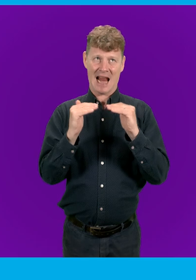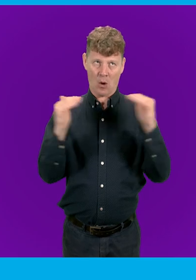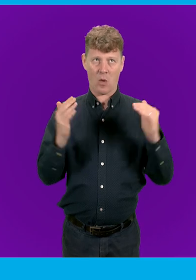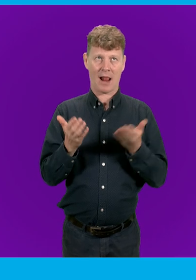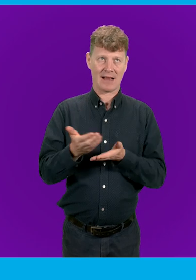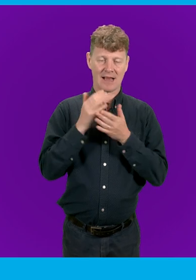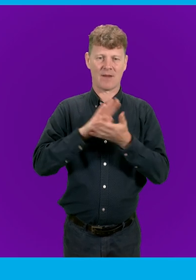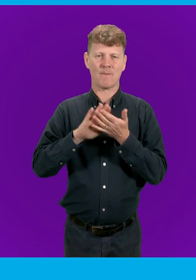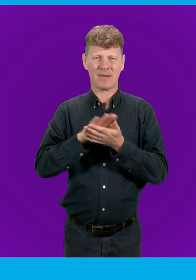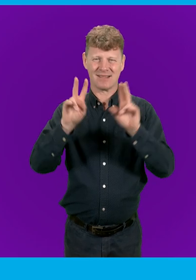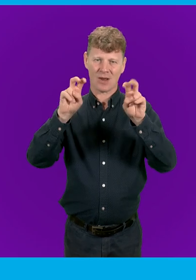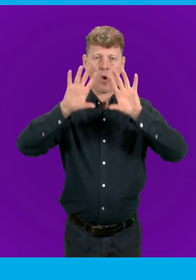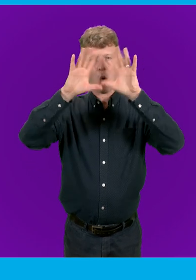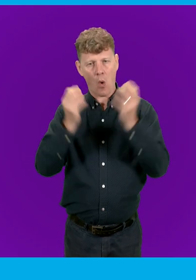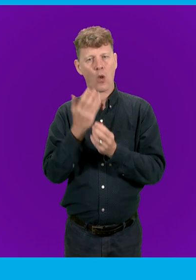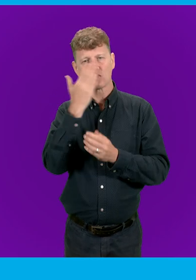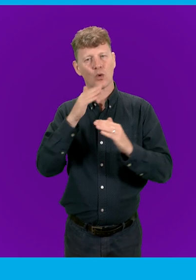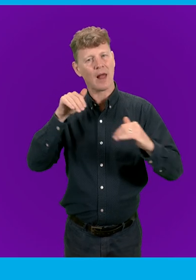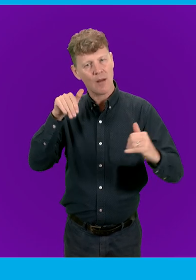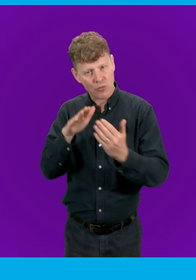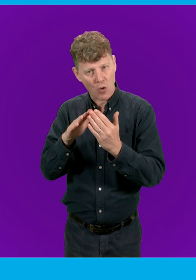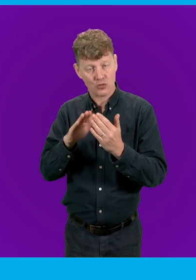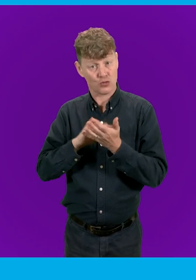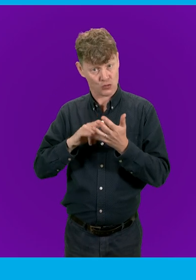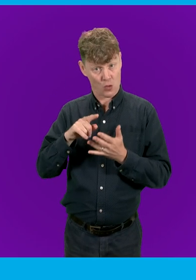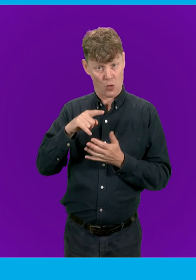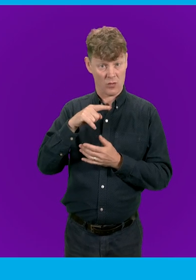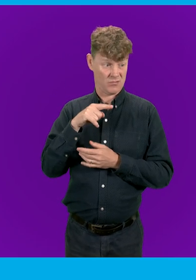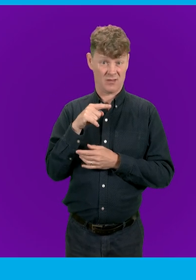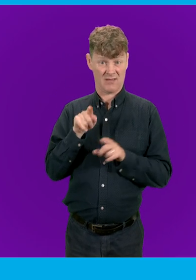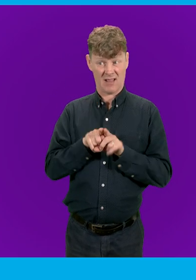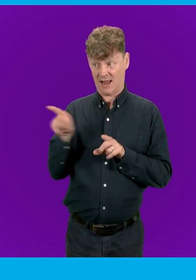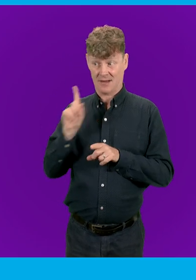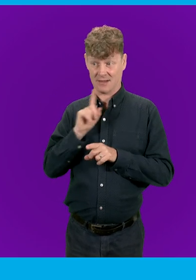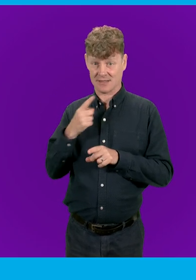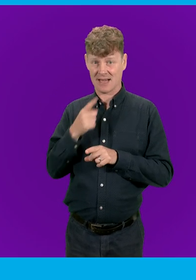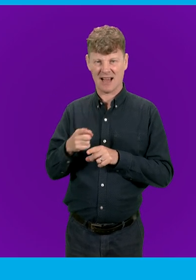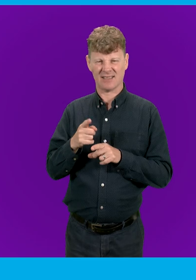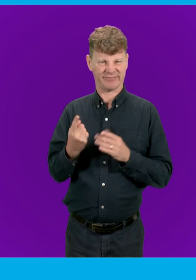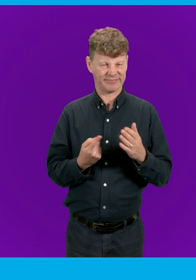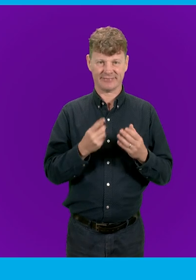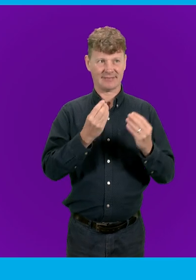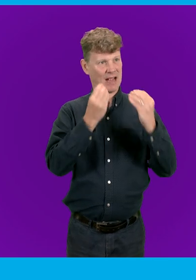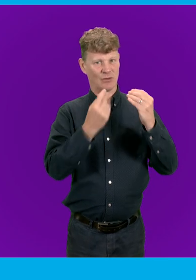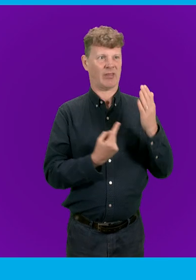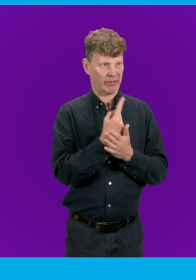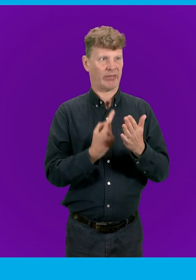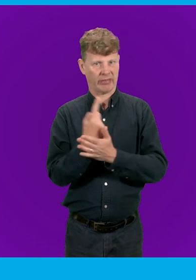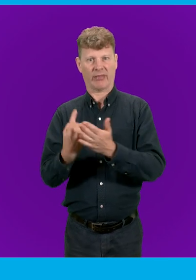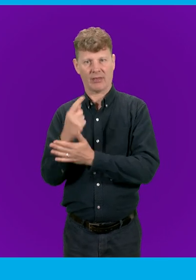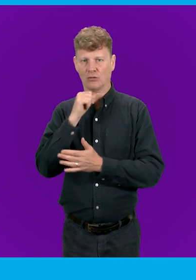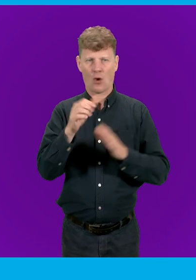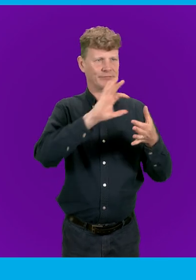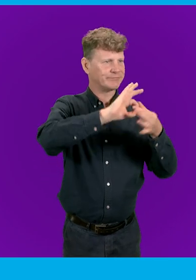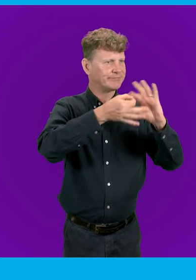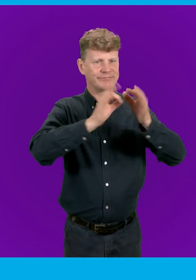of that evaluation, also evaluating, like Christy had said earlier, around the kind of patchy nature of consent